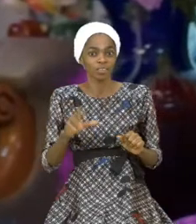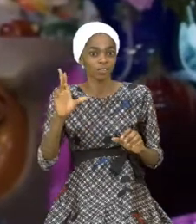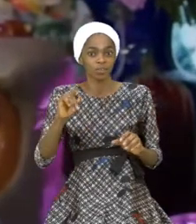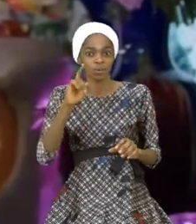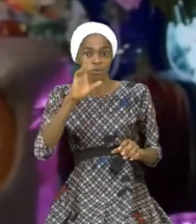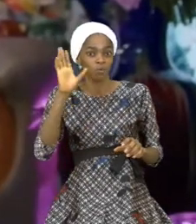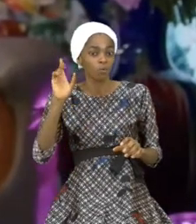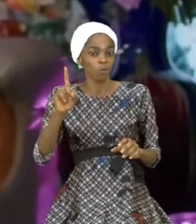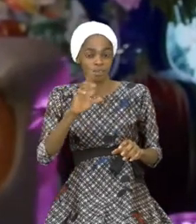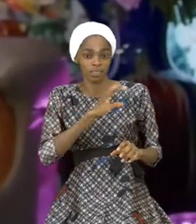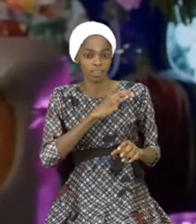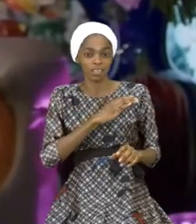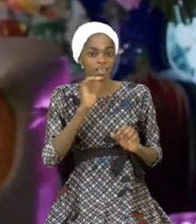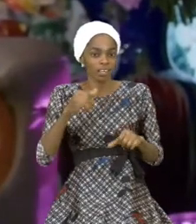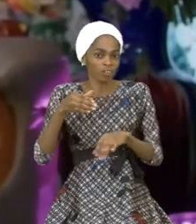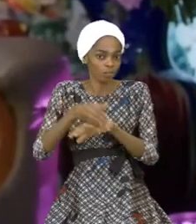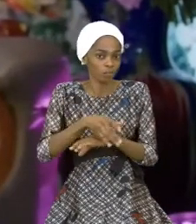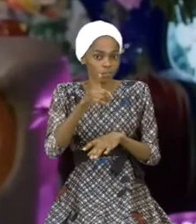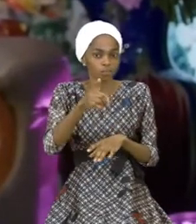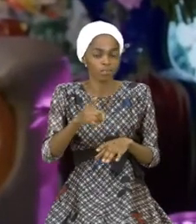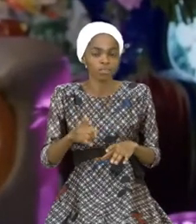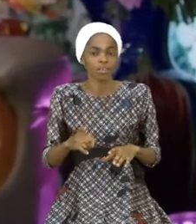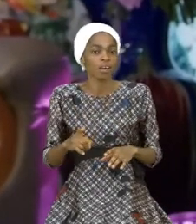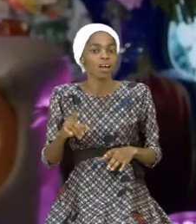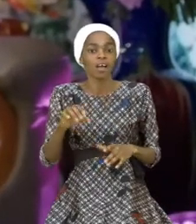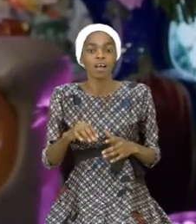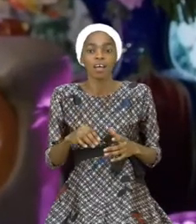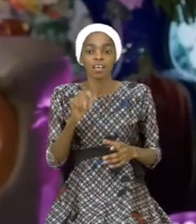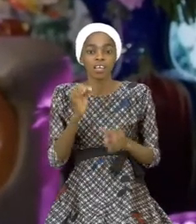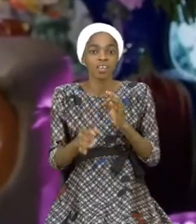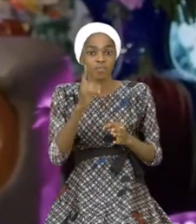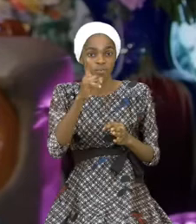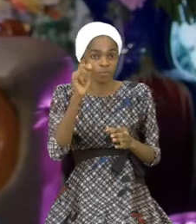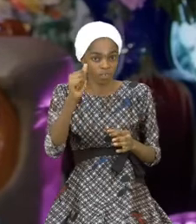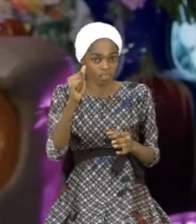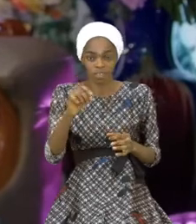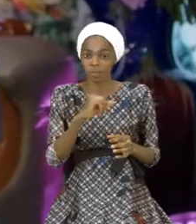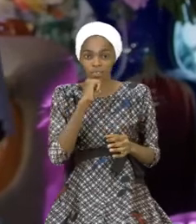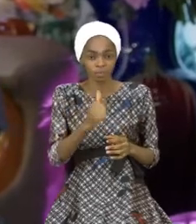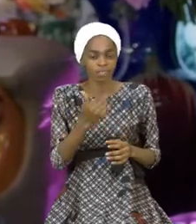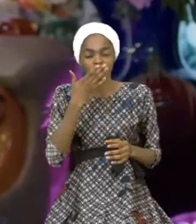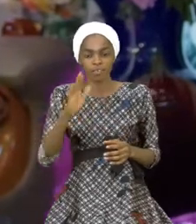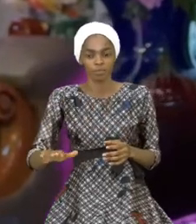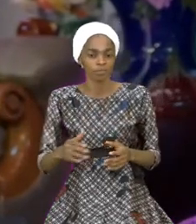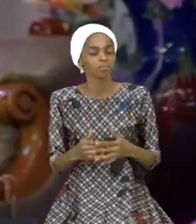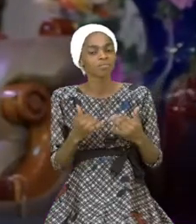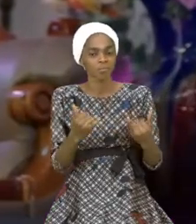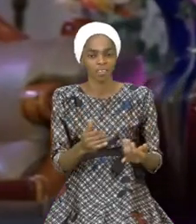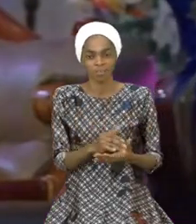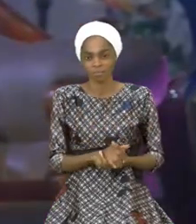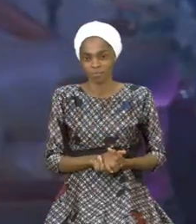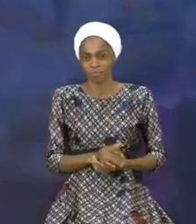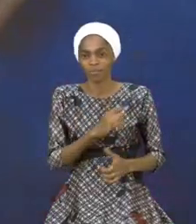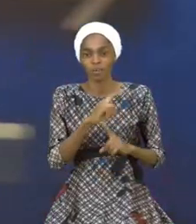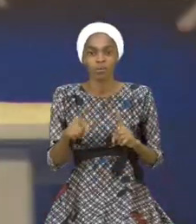you. If you yourself, if you were not evil, now, when a